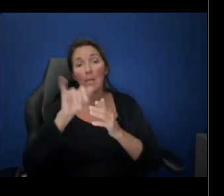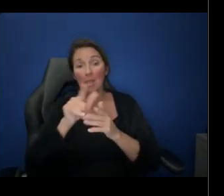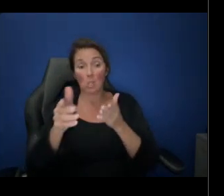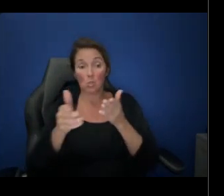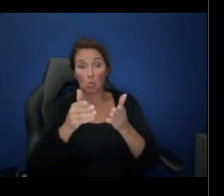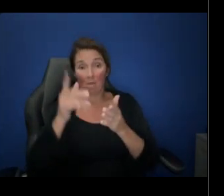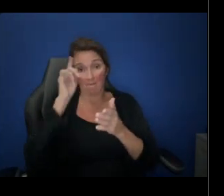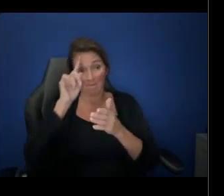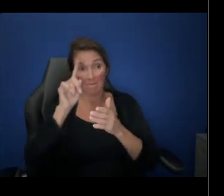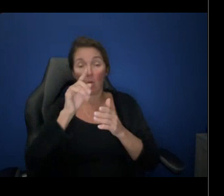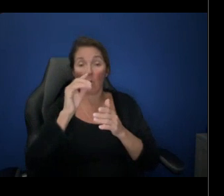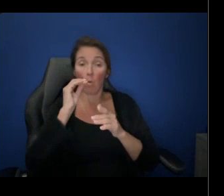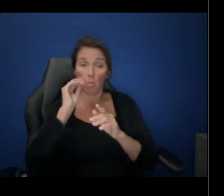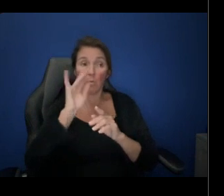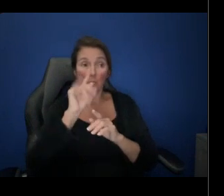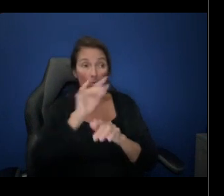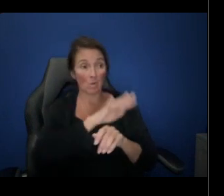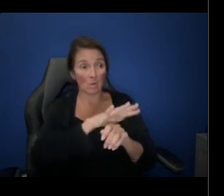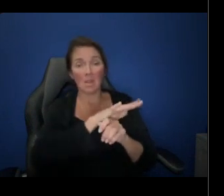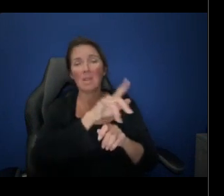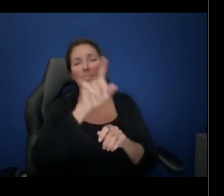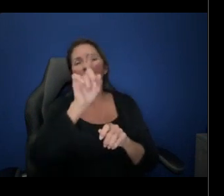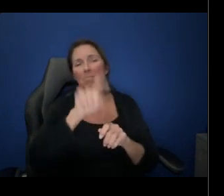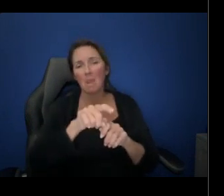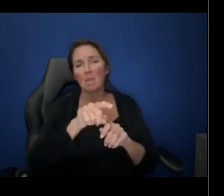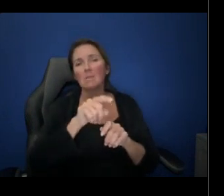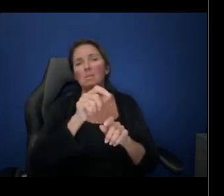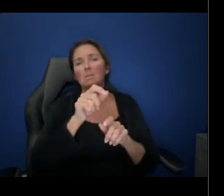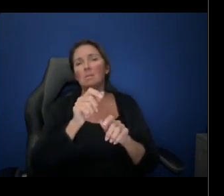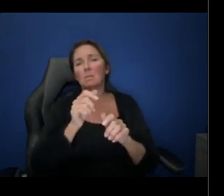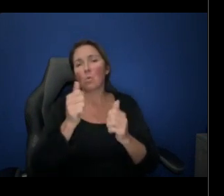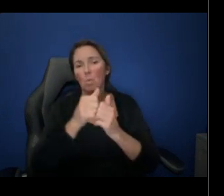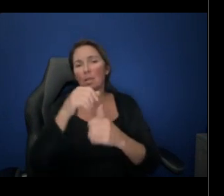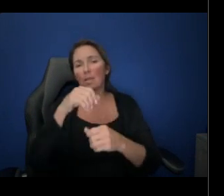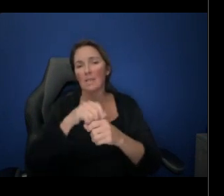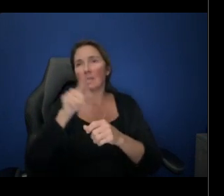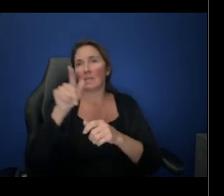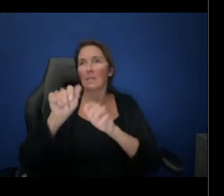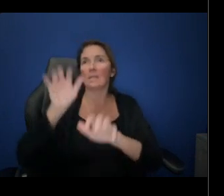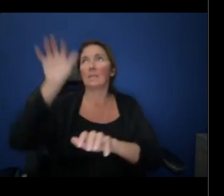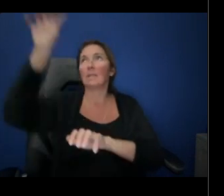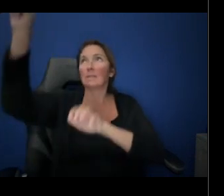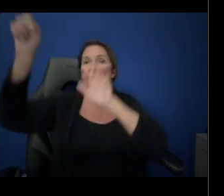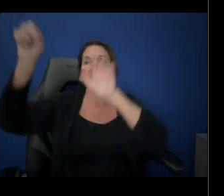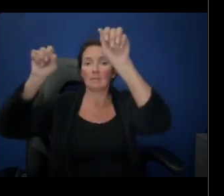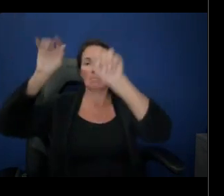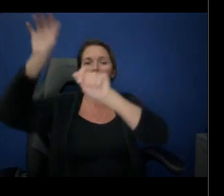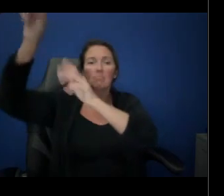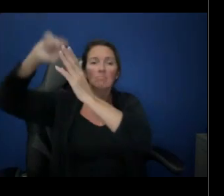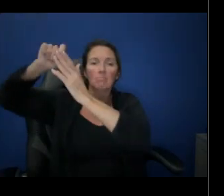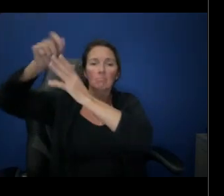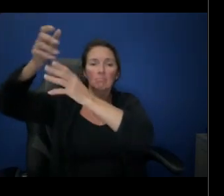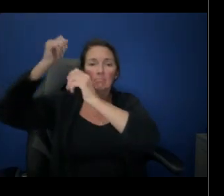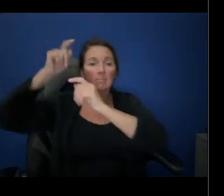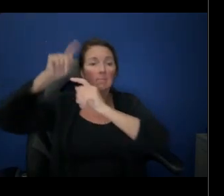covered dwelling units must be placed within reach range.